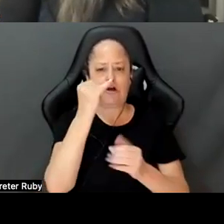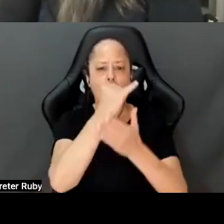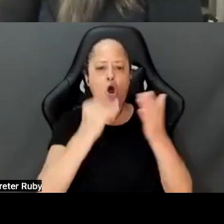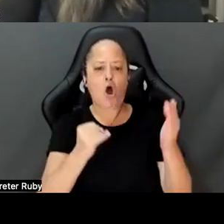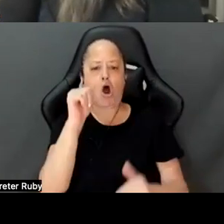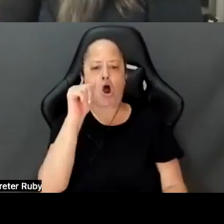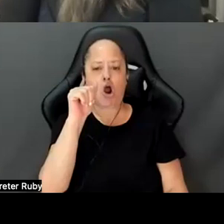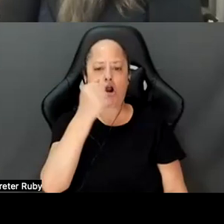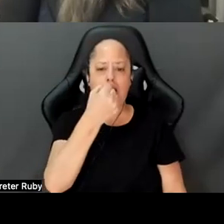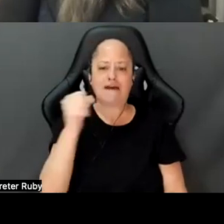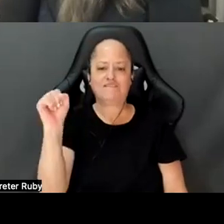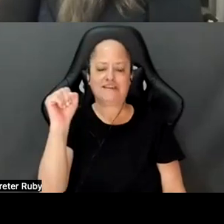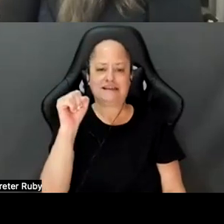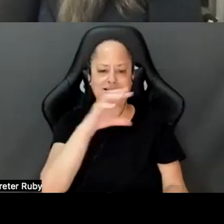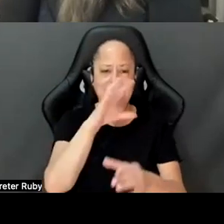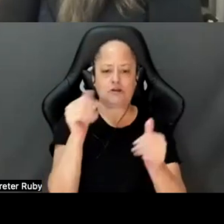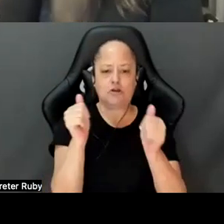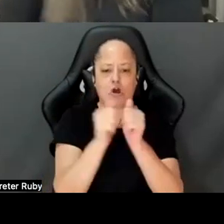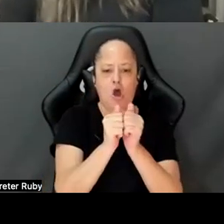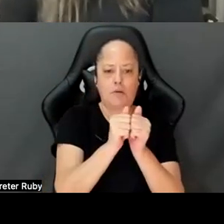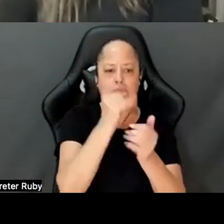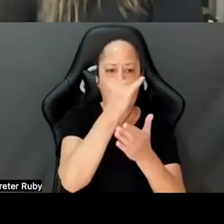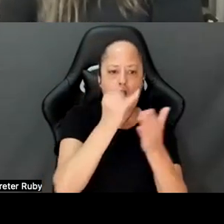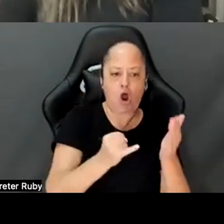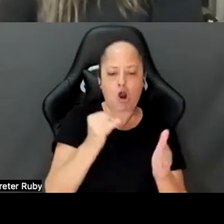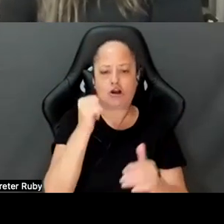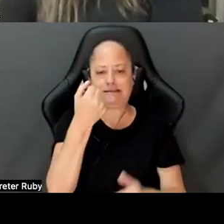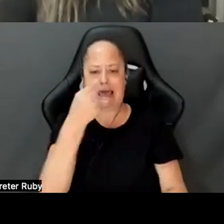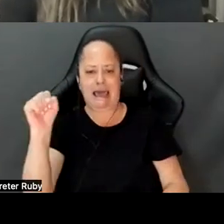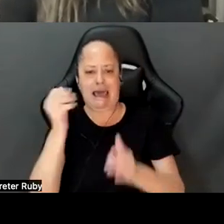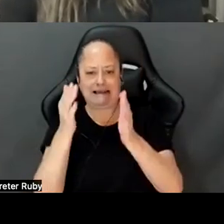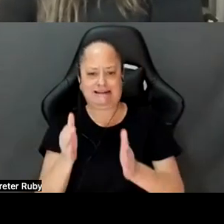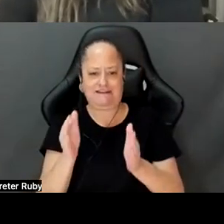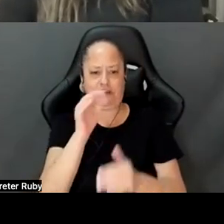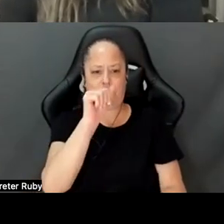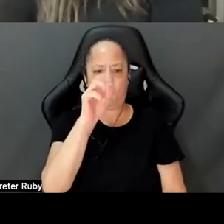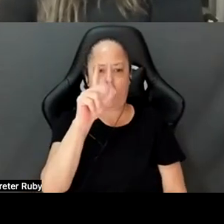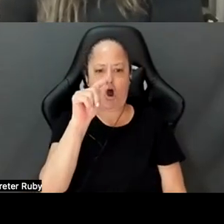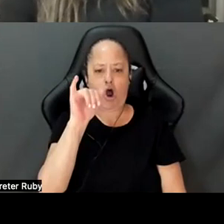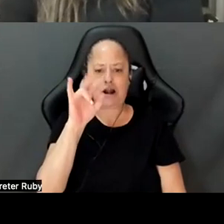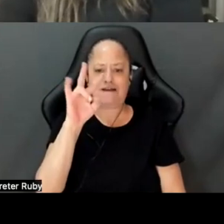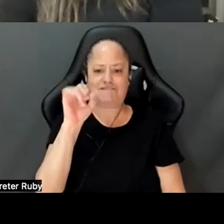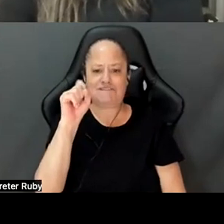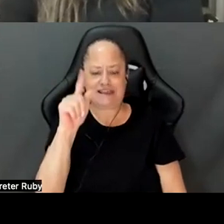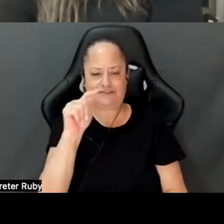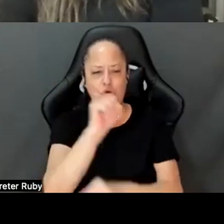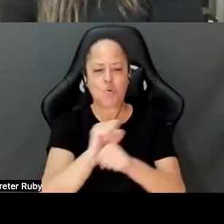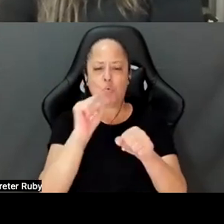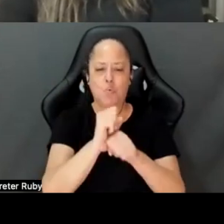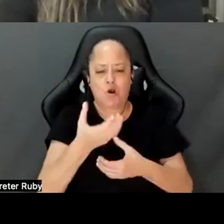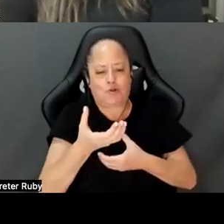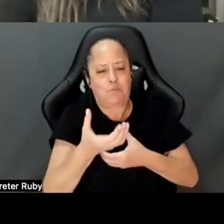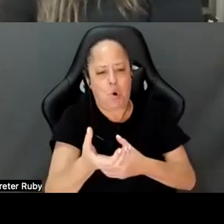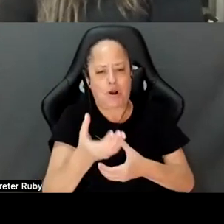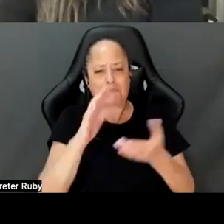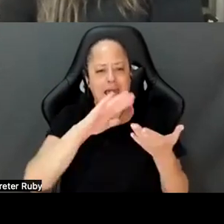is the combination of activist and artist. And I just love to do work that pours back into my